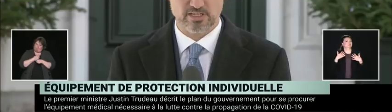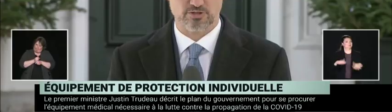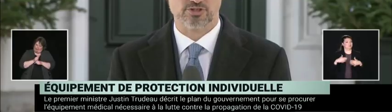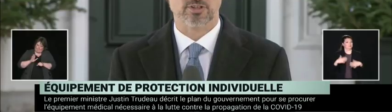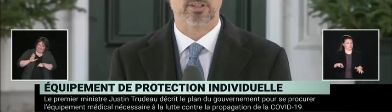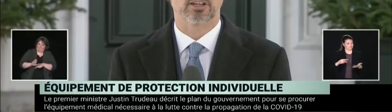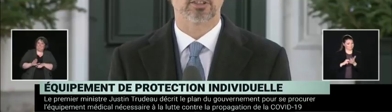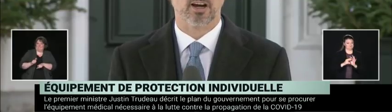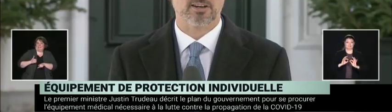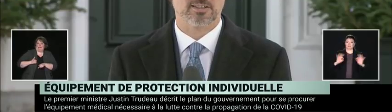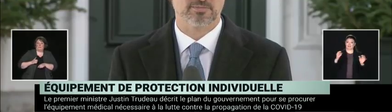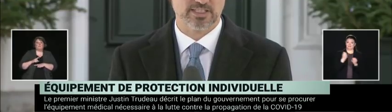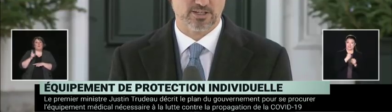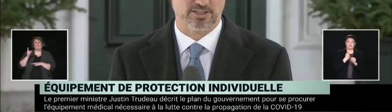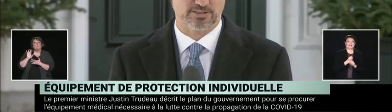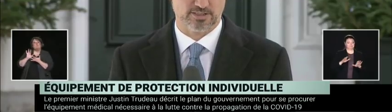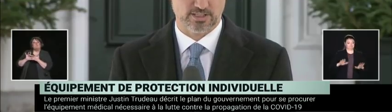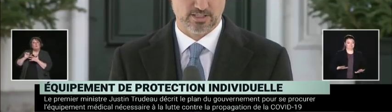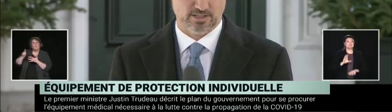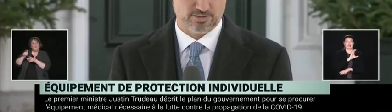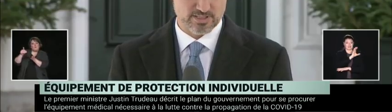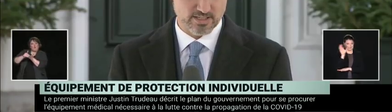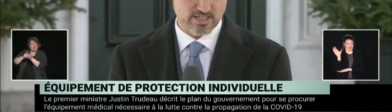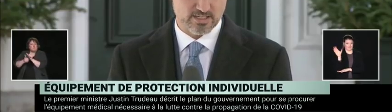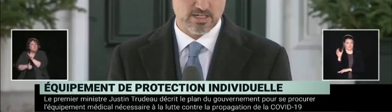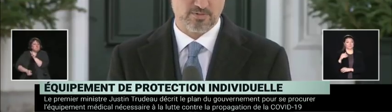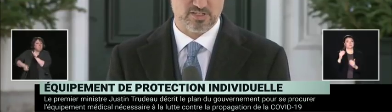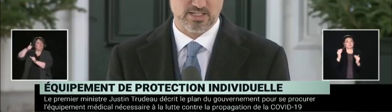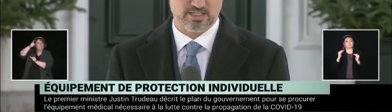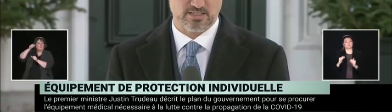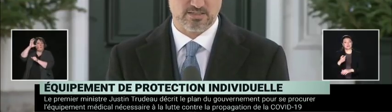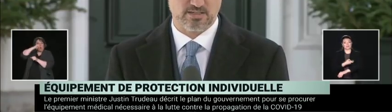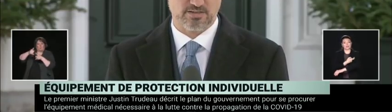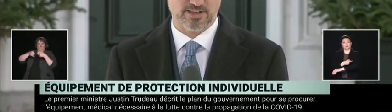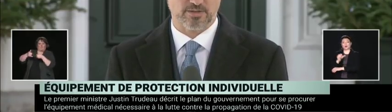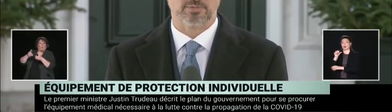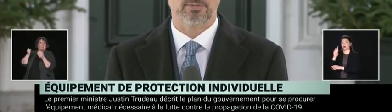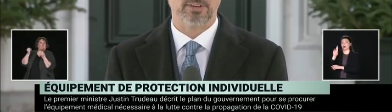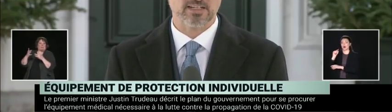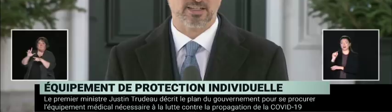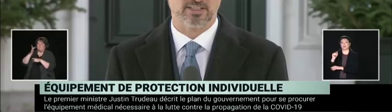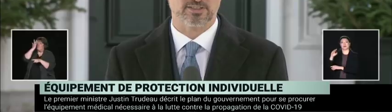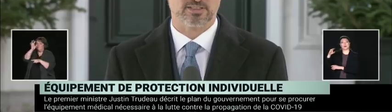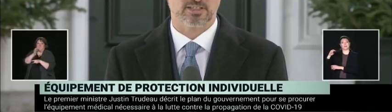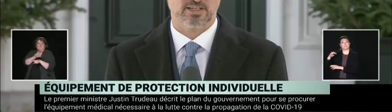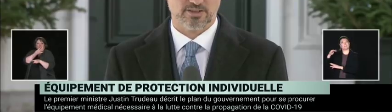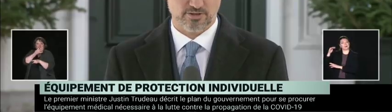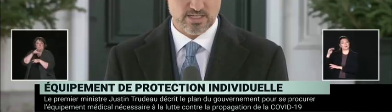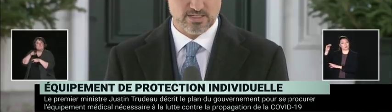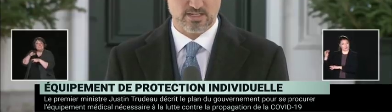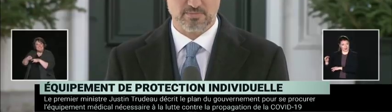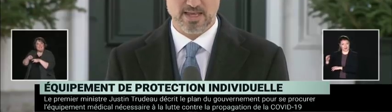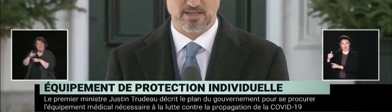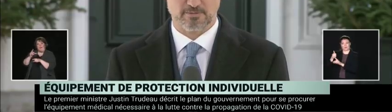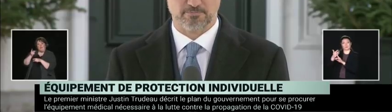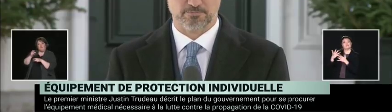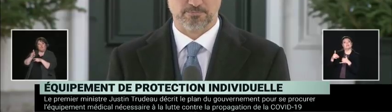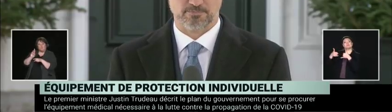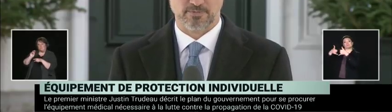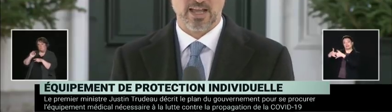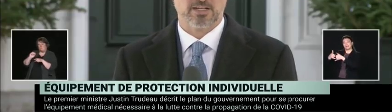Prize-winning researcher Dr. Art MacDonald, who is leading a team of scientists to develop ventilators that are easy to